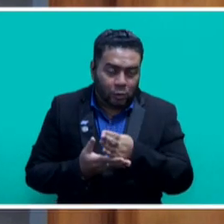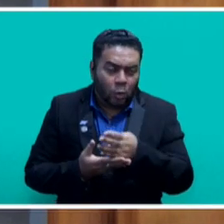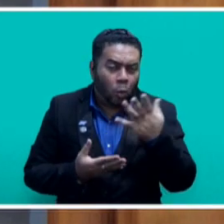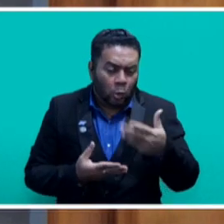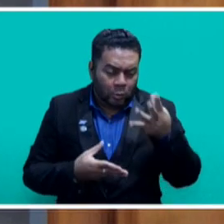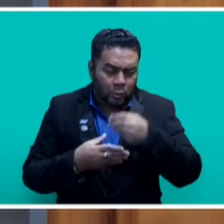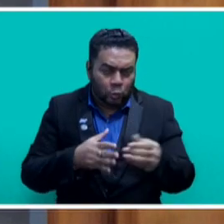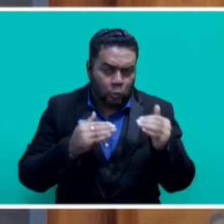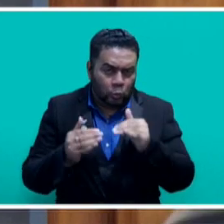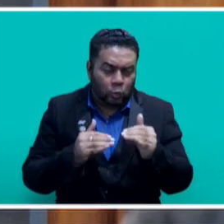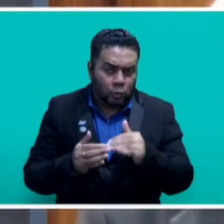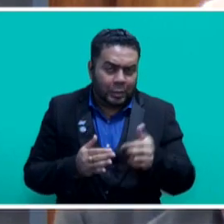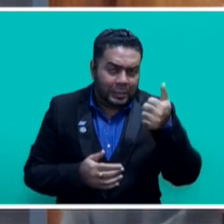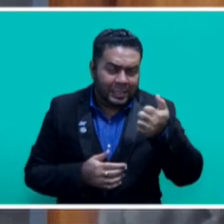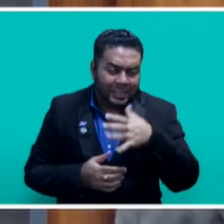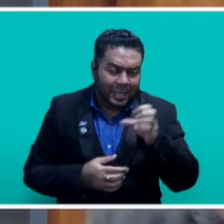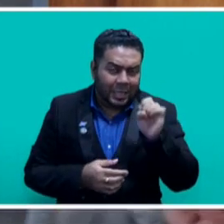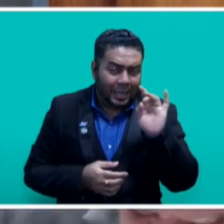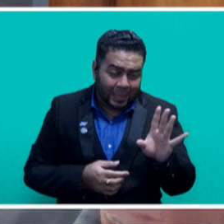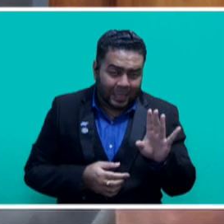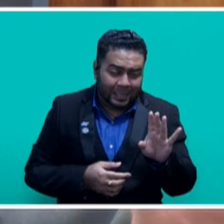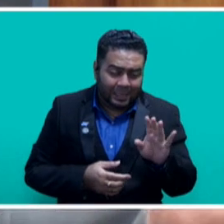equitable basis of $610